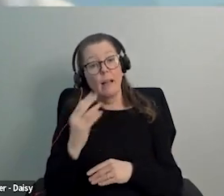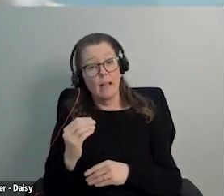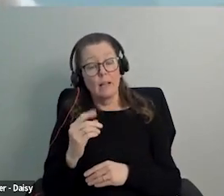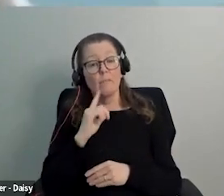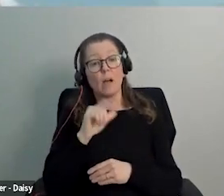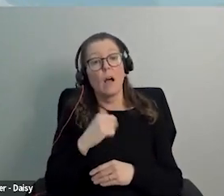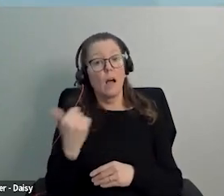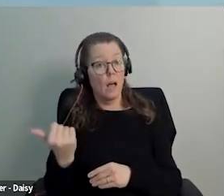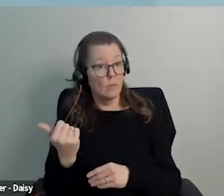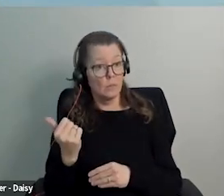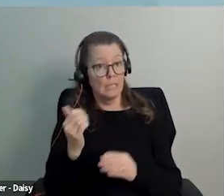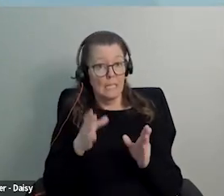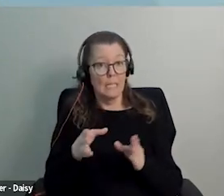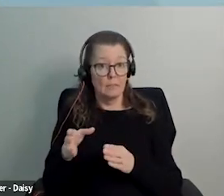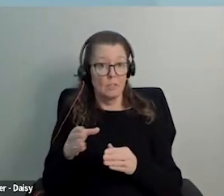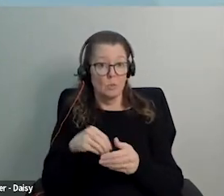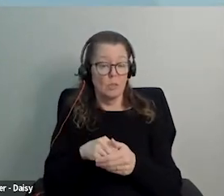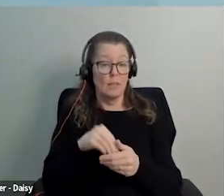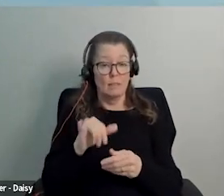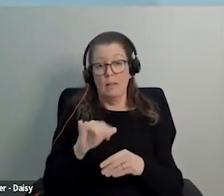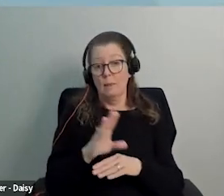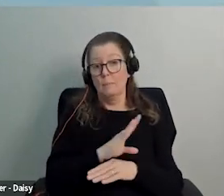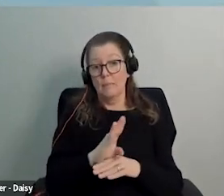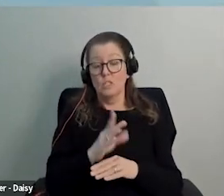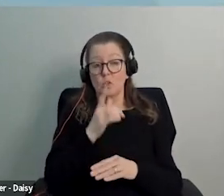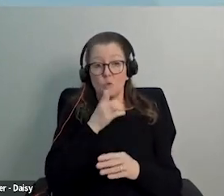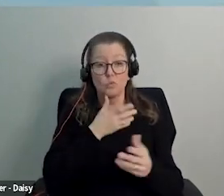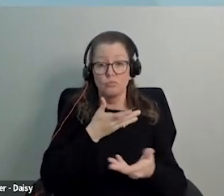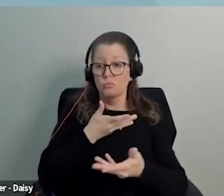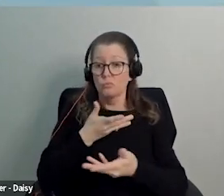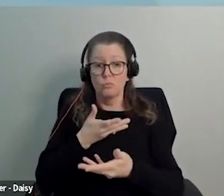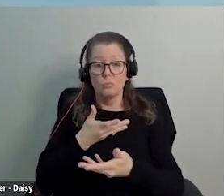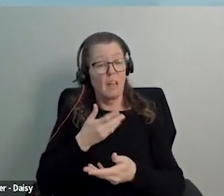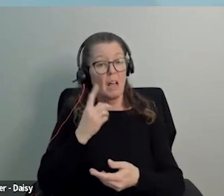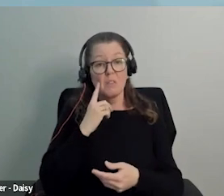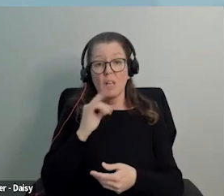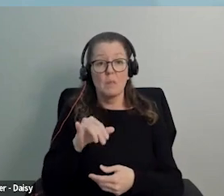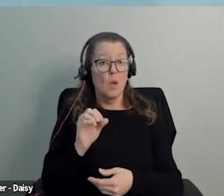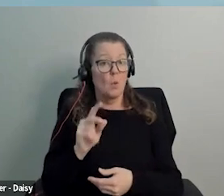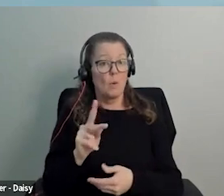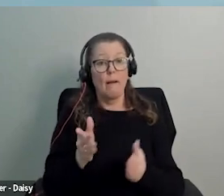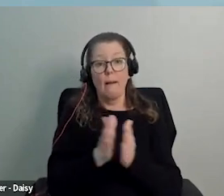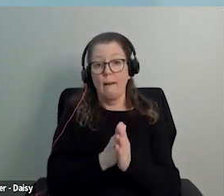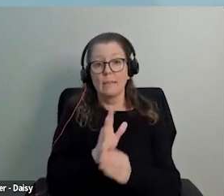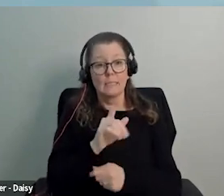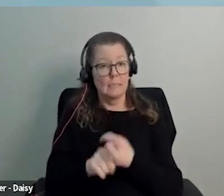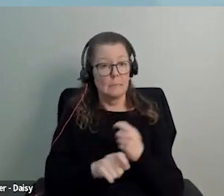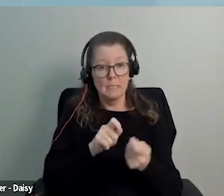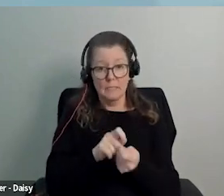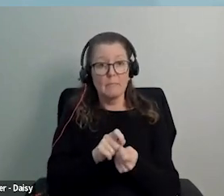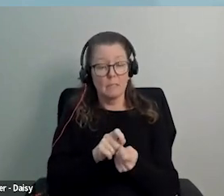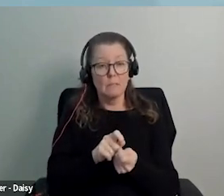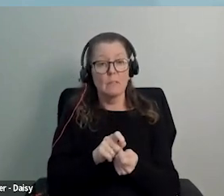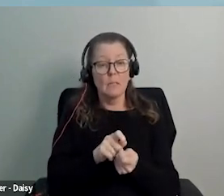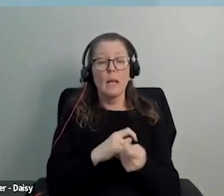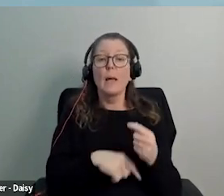individuals that the organization interacts with as well. I think it's absolutely okay to ask those specific questions. I think it's also